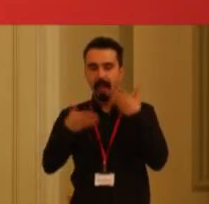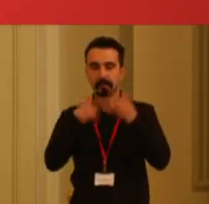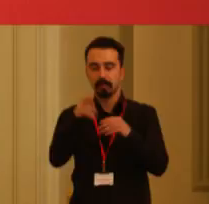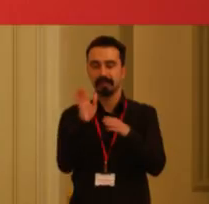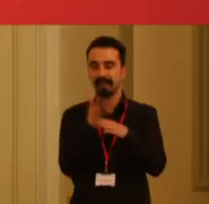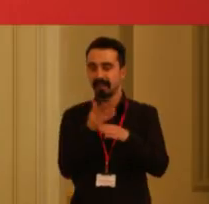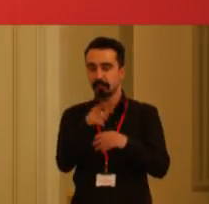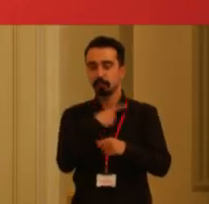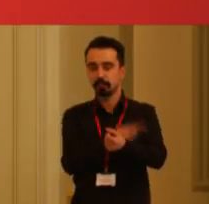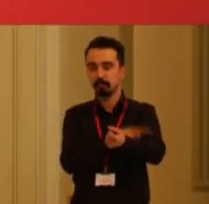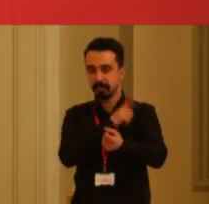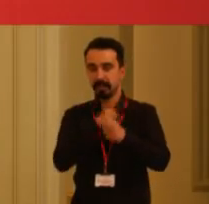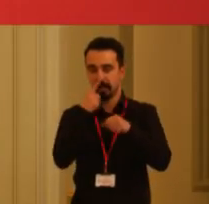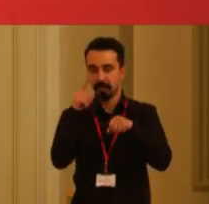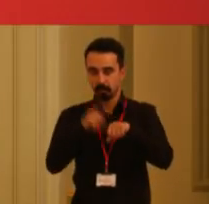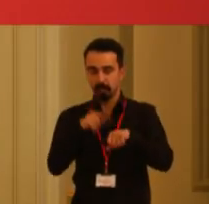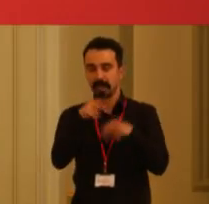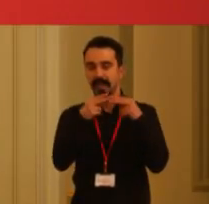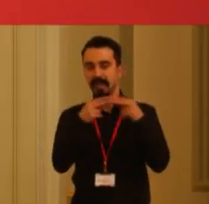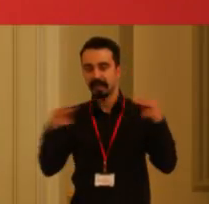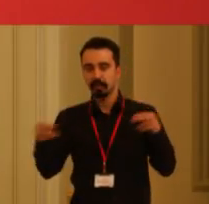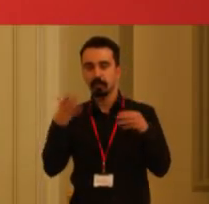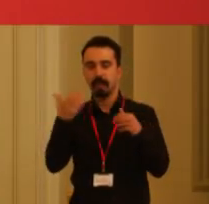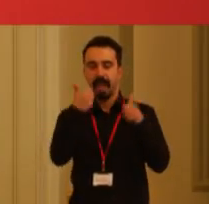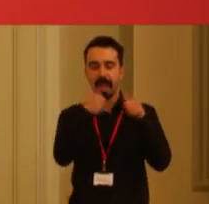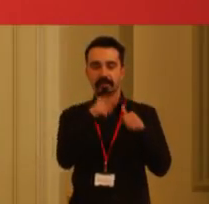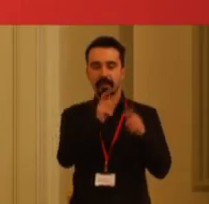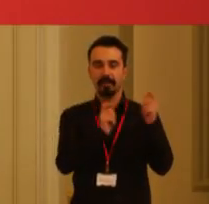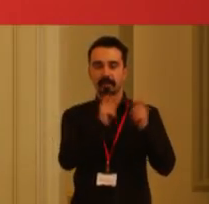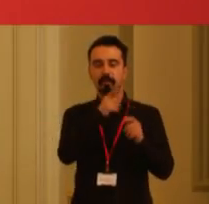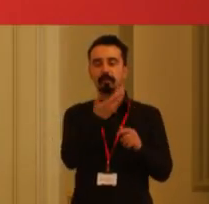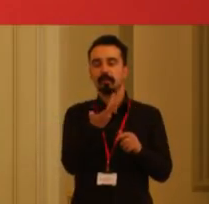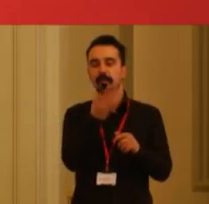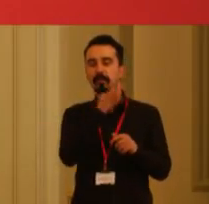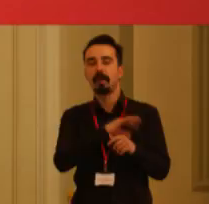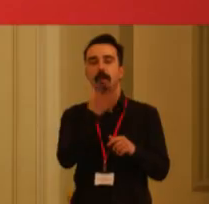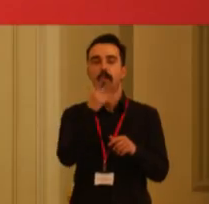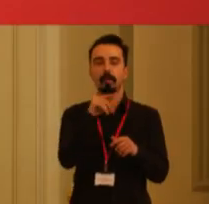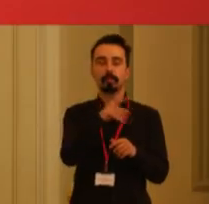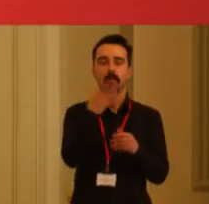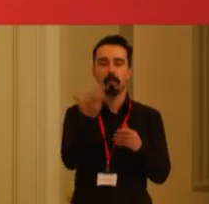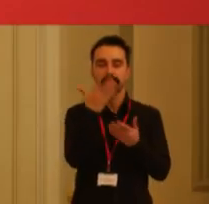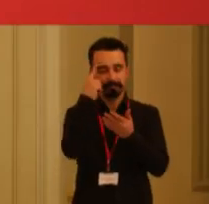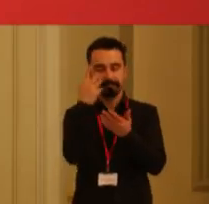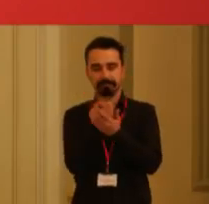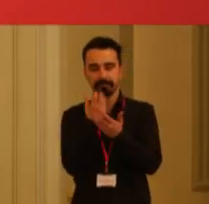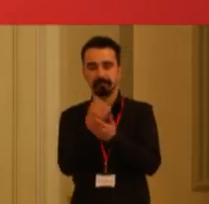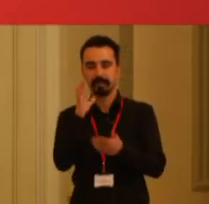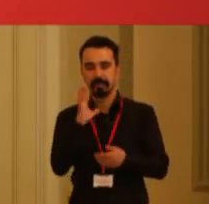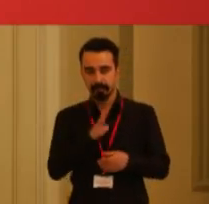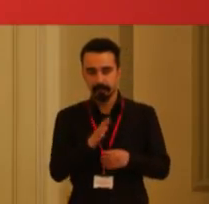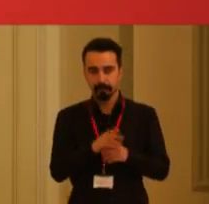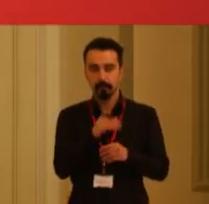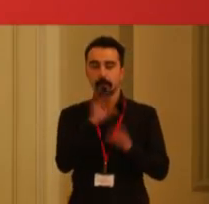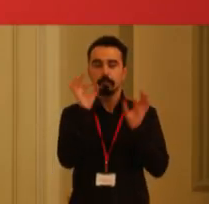And that's this whole thing about telling stories. That matters so much. The stories tell us that husbands are futile